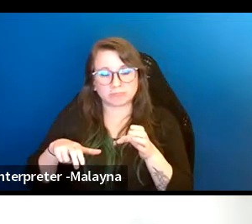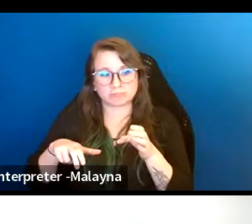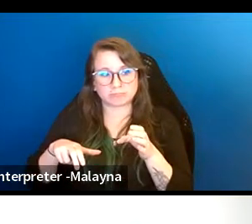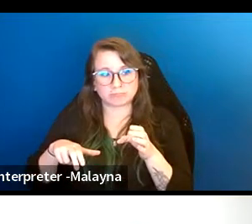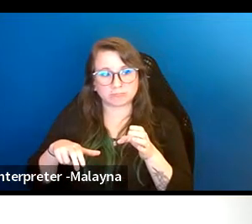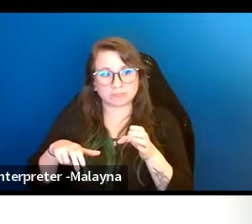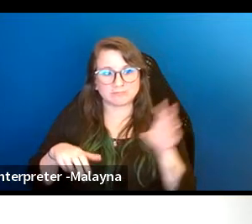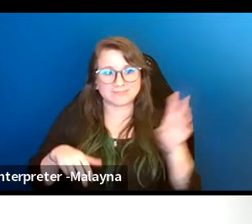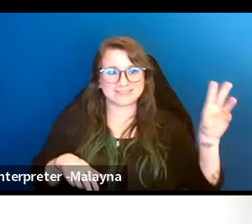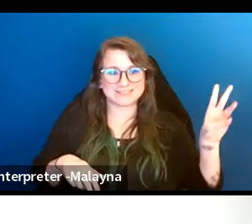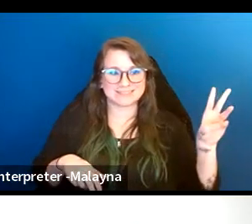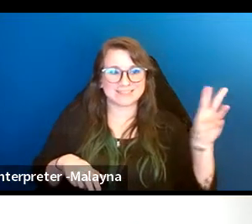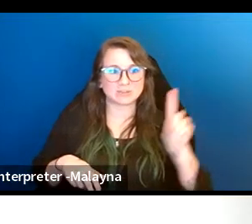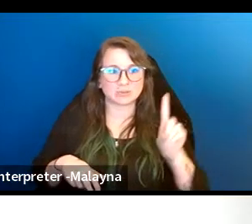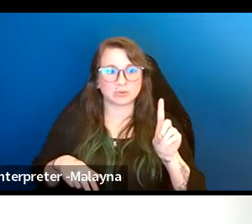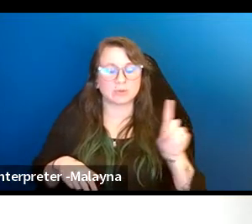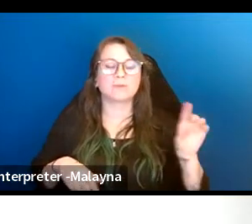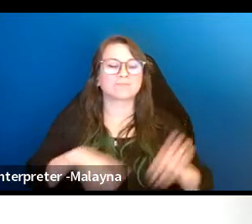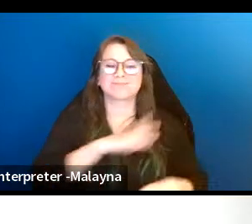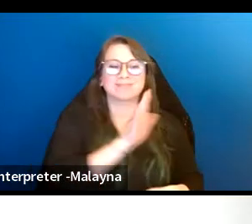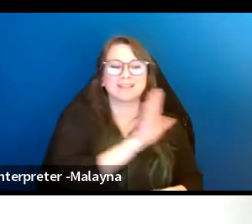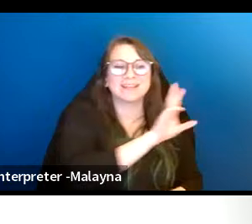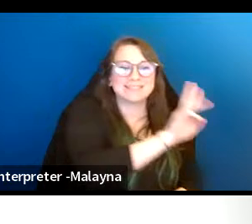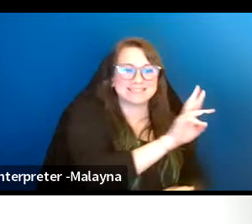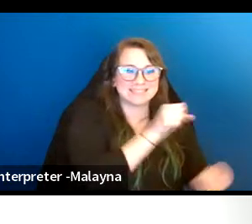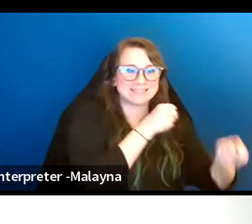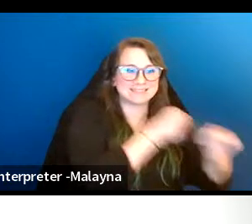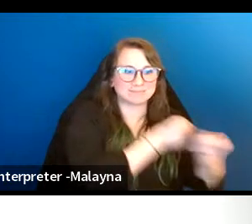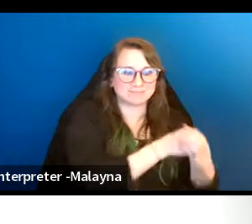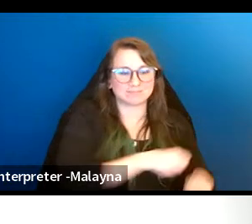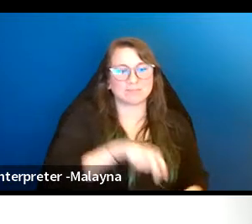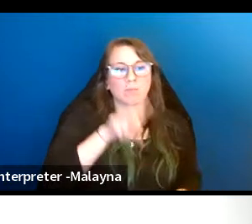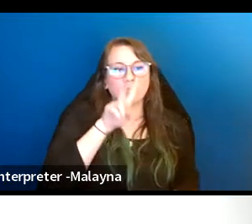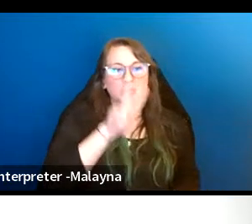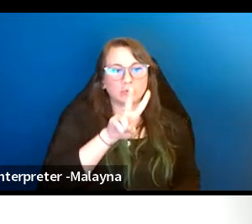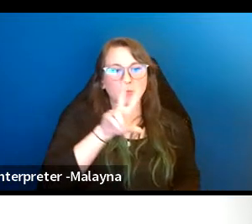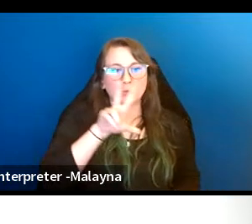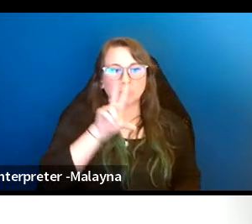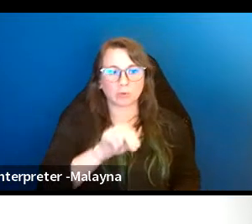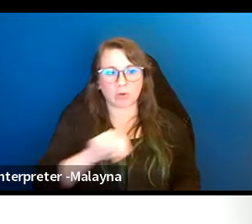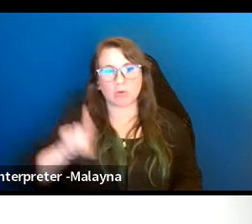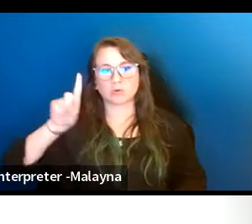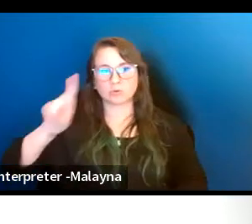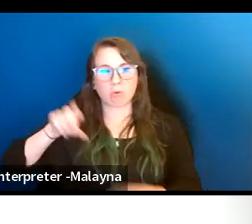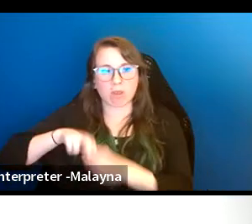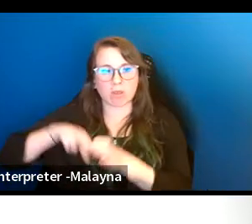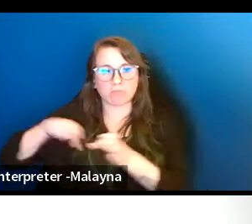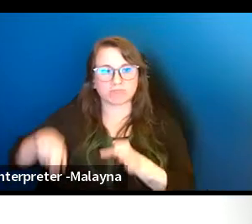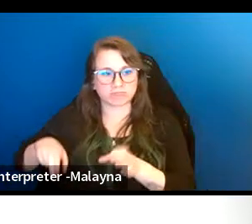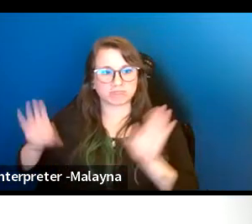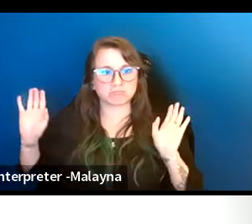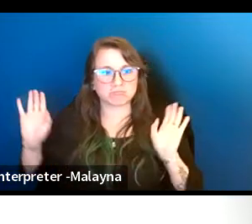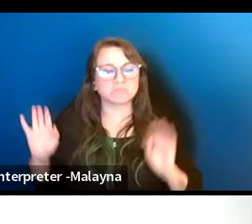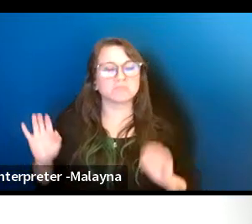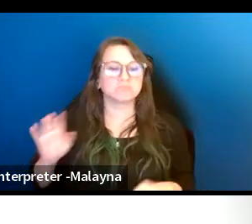It's 6-1 in favor. Got it. So the ayes have it. Motion carries. We'll add that to our bylaws.